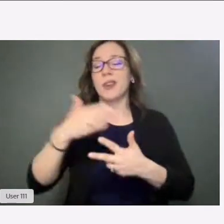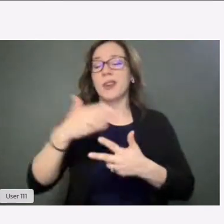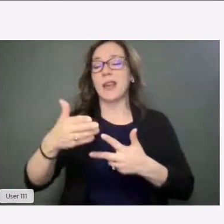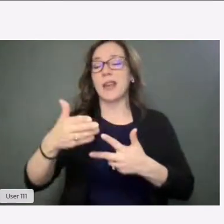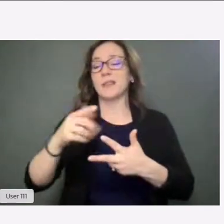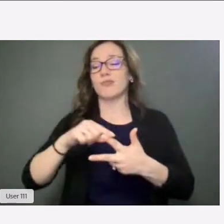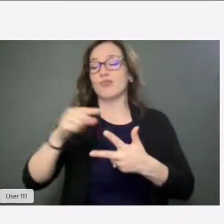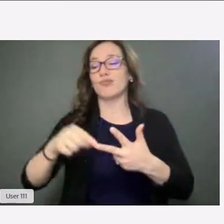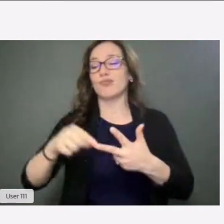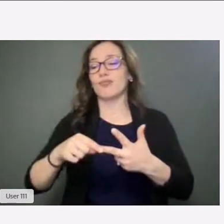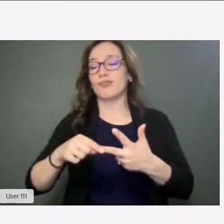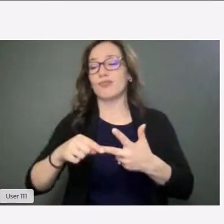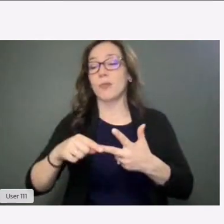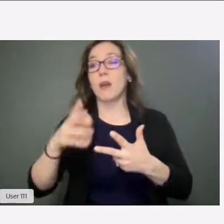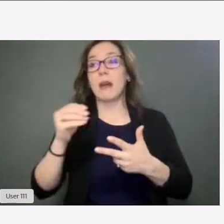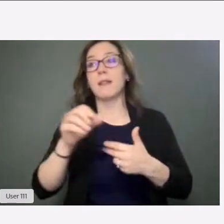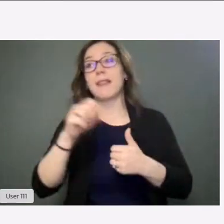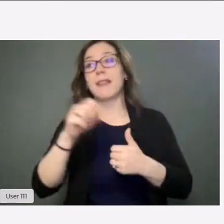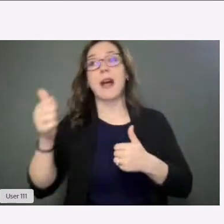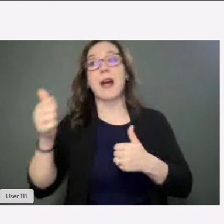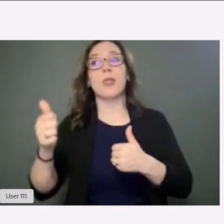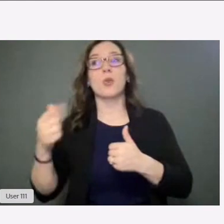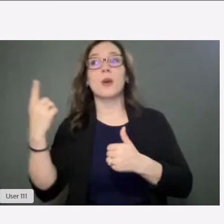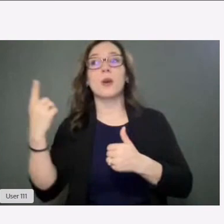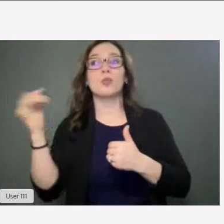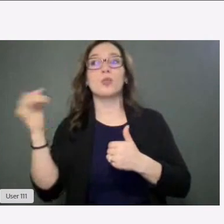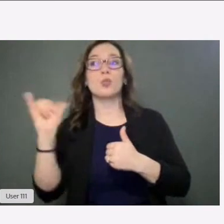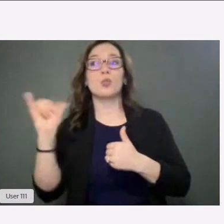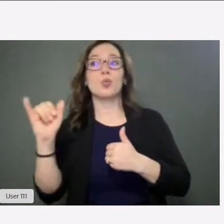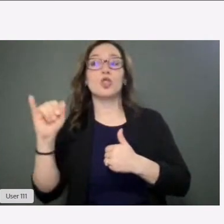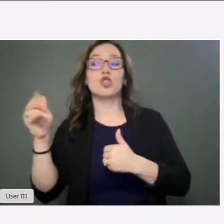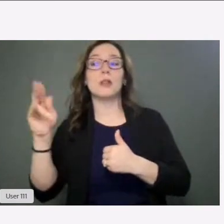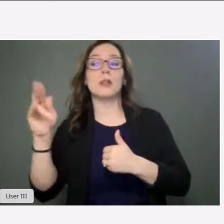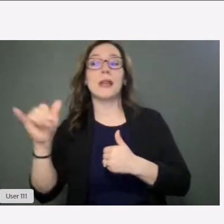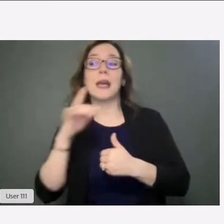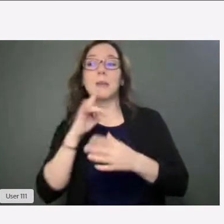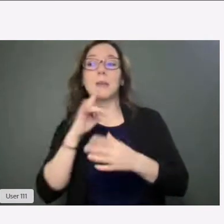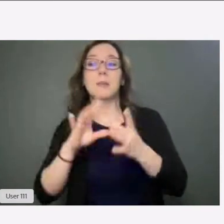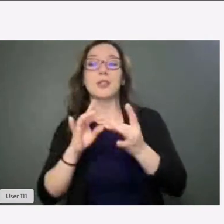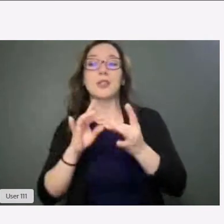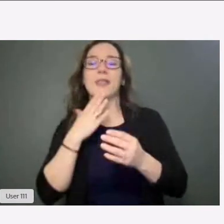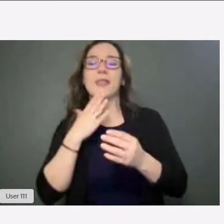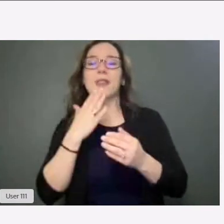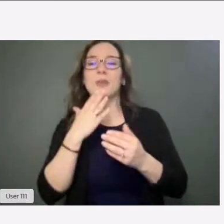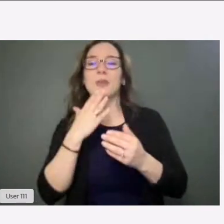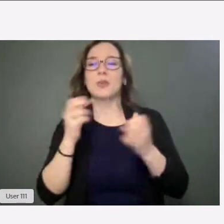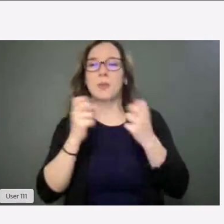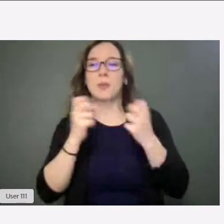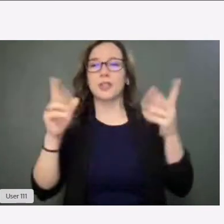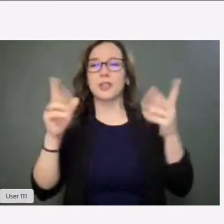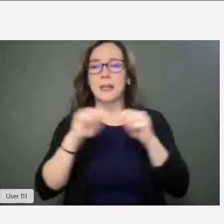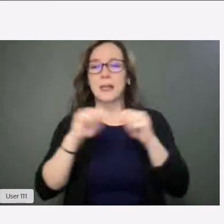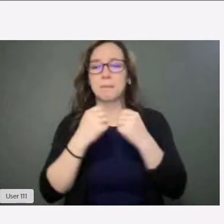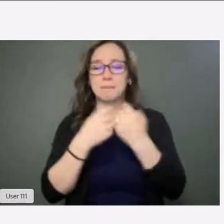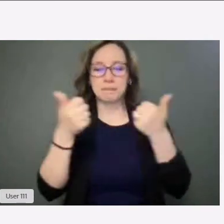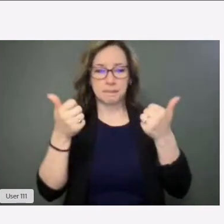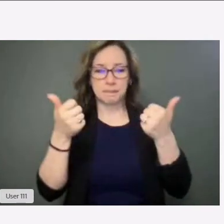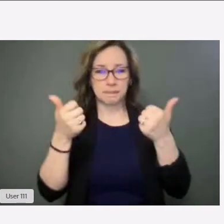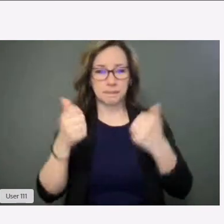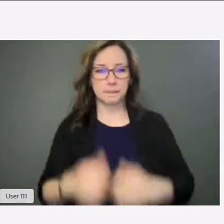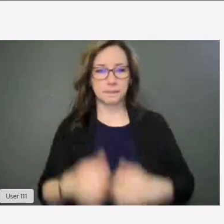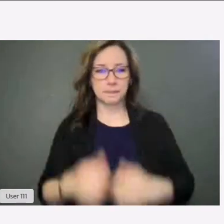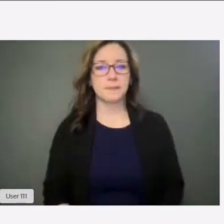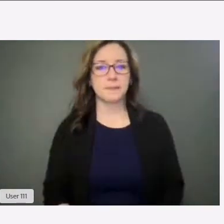like, and all the follow-up ones that Ginny mentioned. And we're going to be signing off. And thank you to the team.